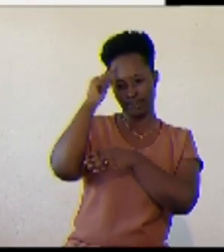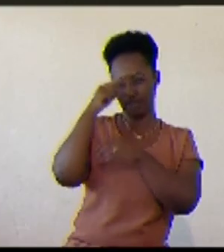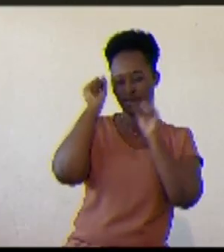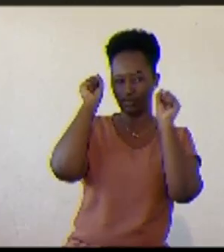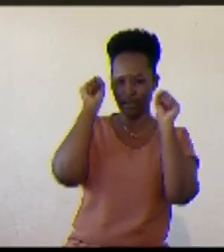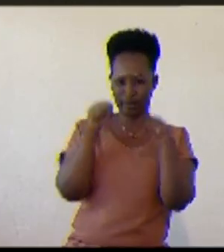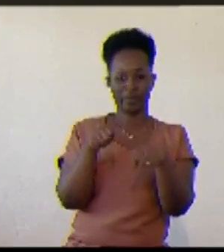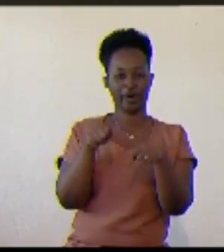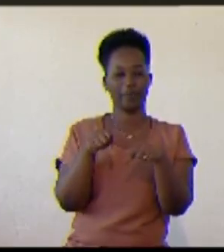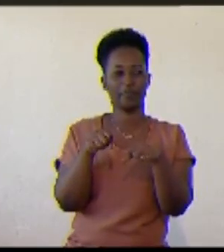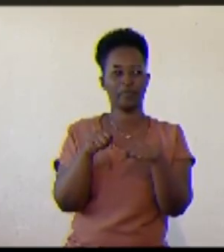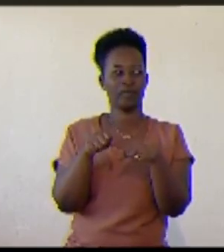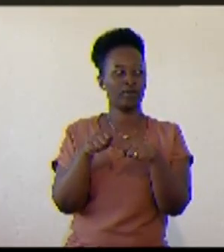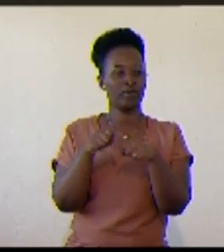to